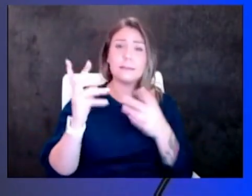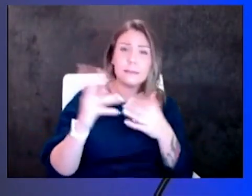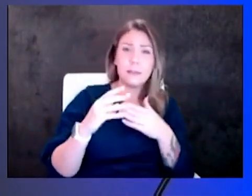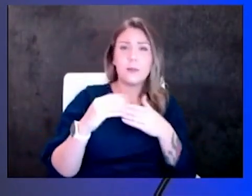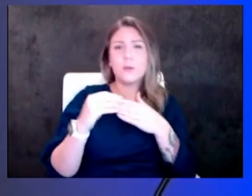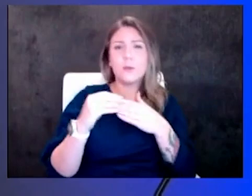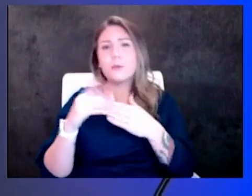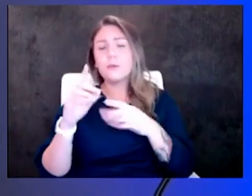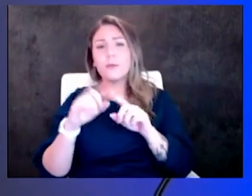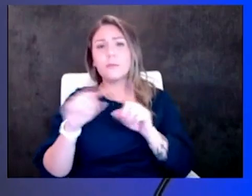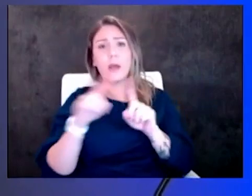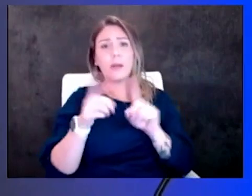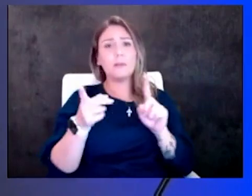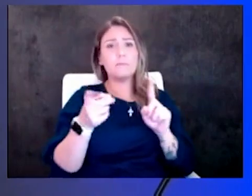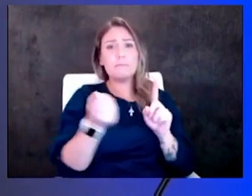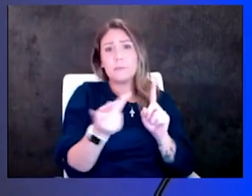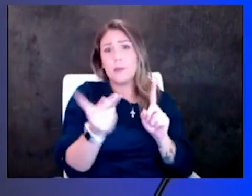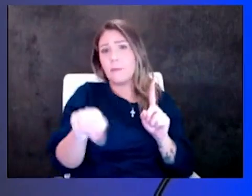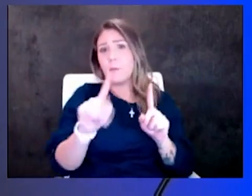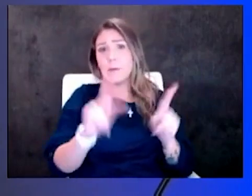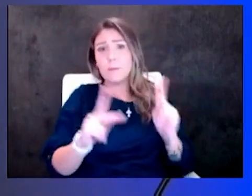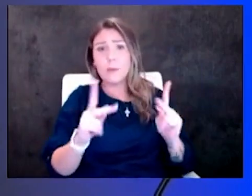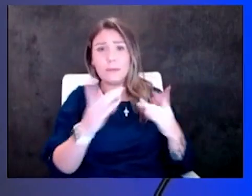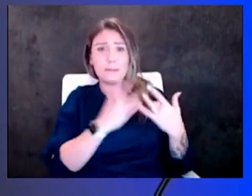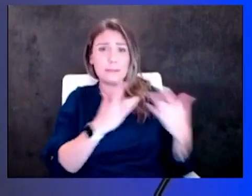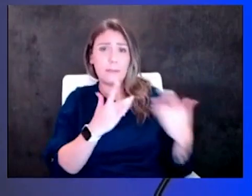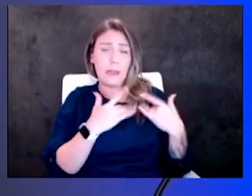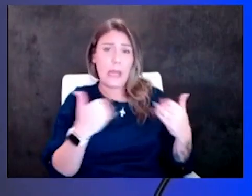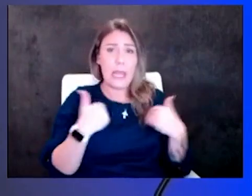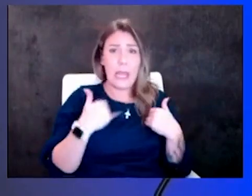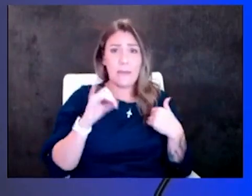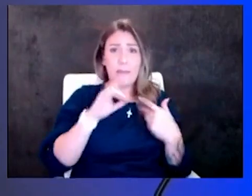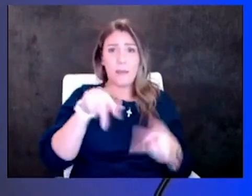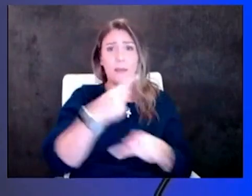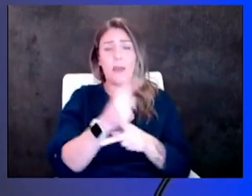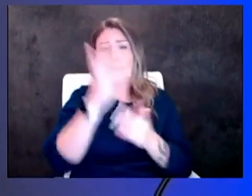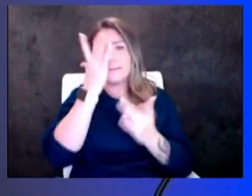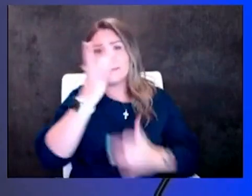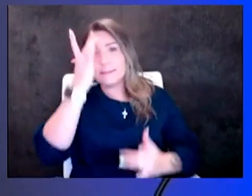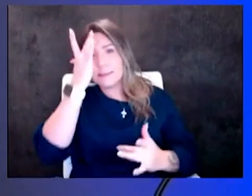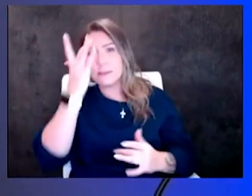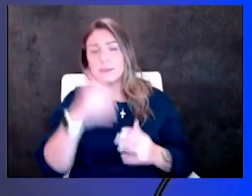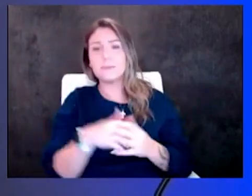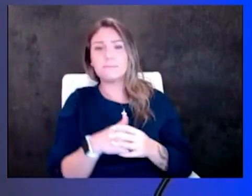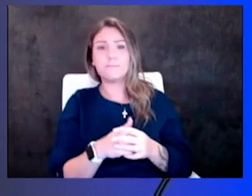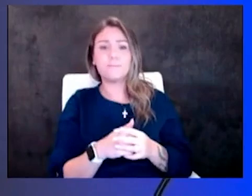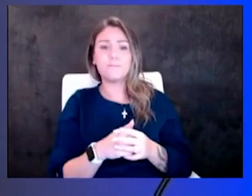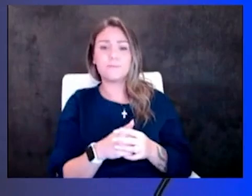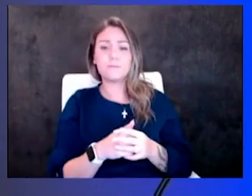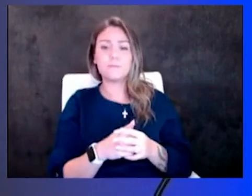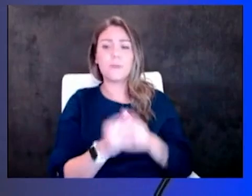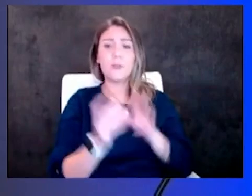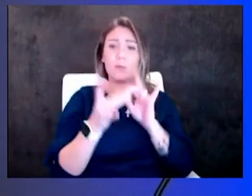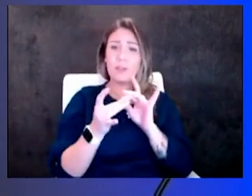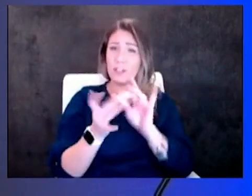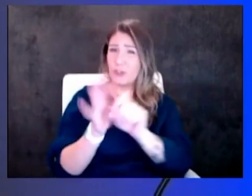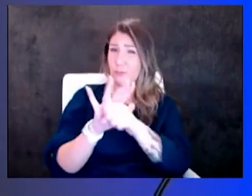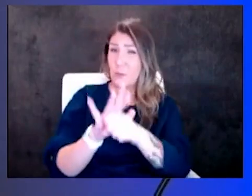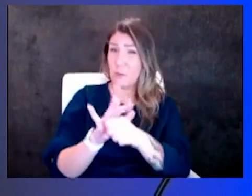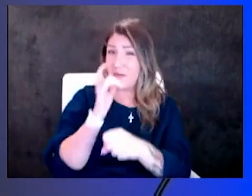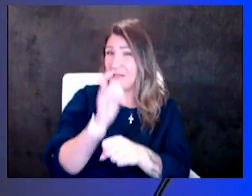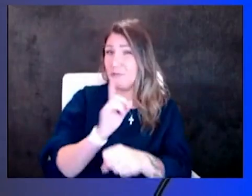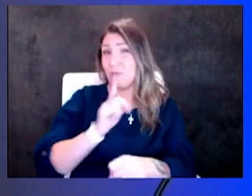people typically have headaches with this type of disease process. And the relationship to COVID, I'm not aware of a relationship with COVID with